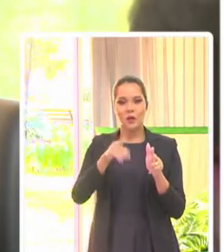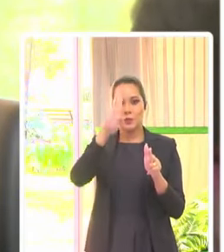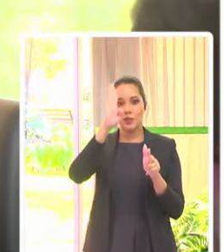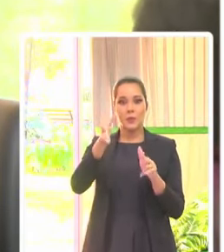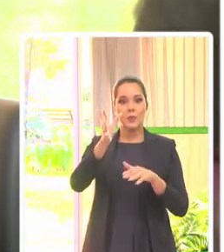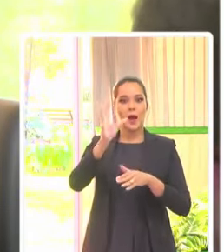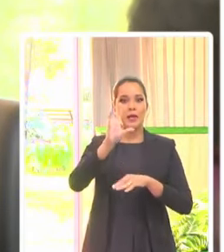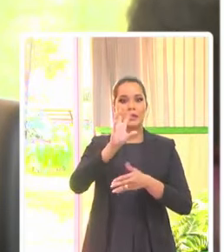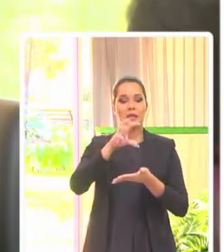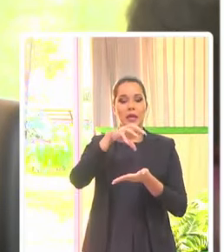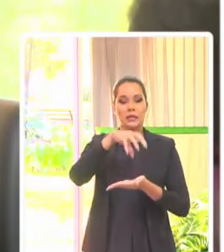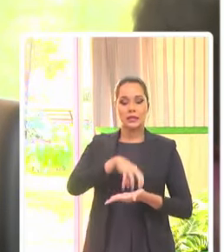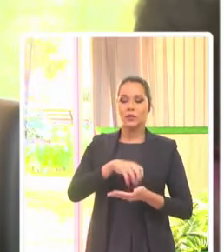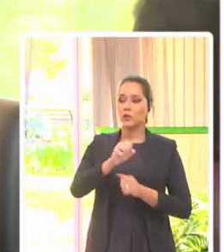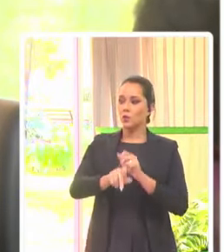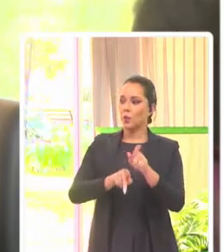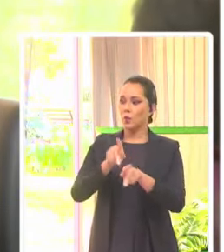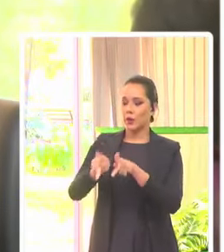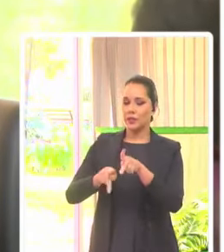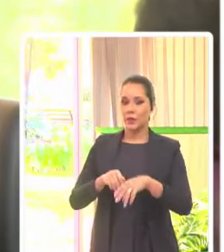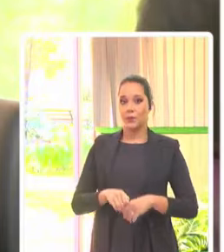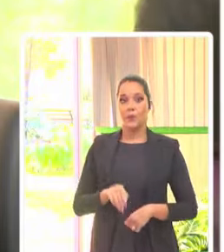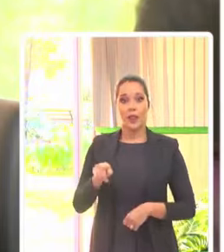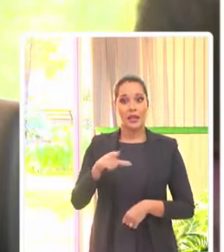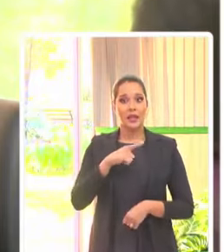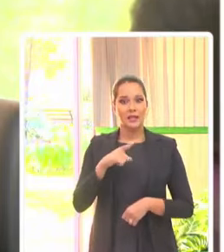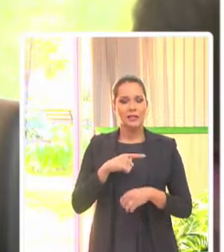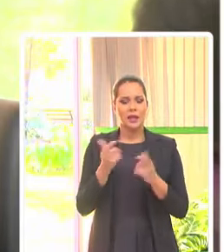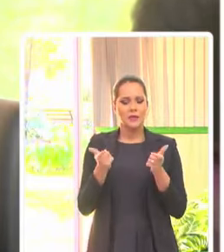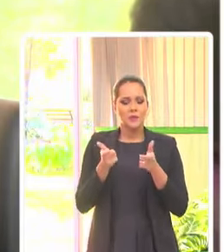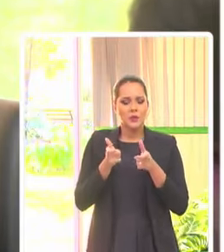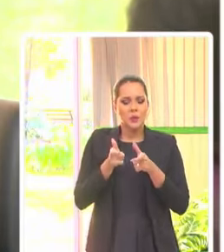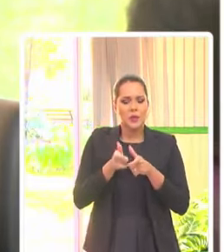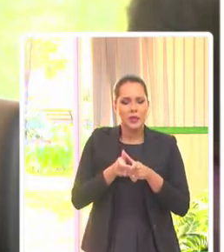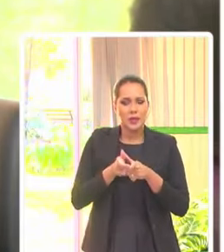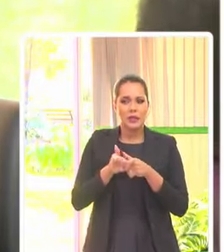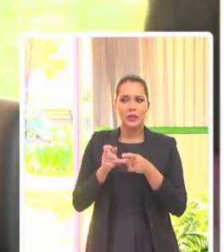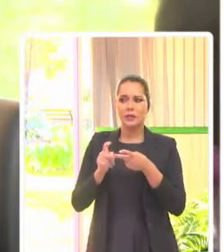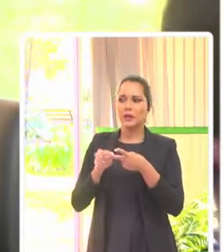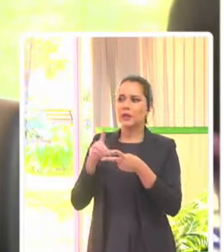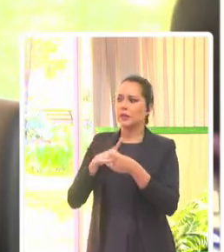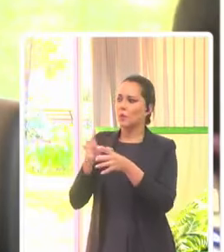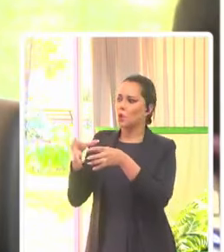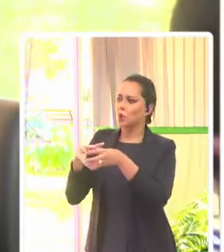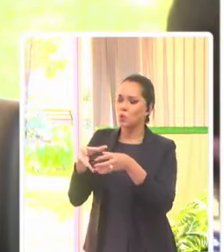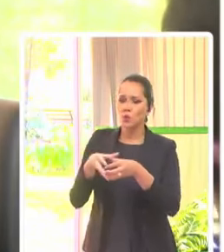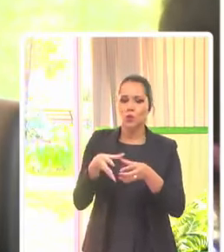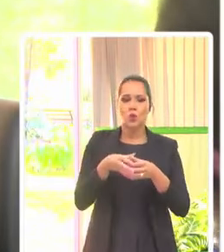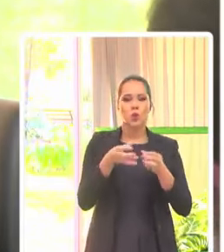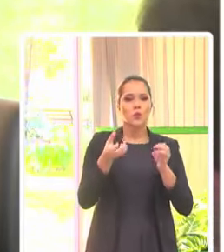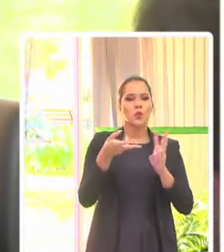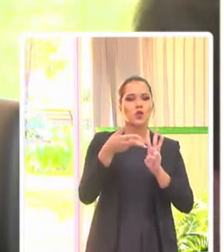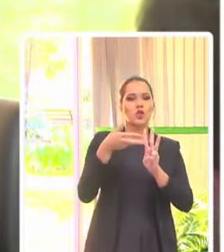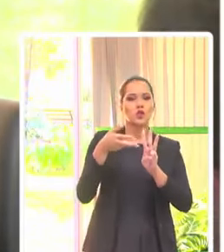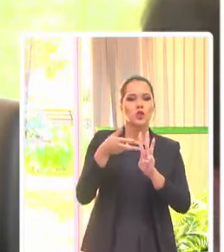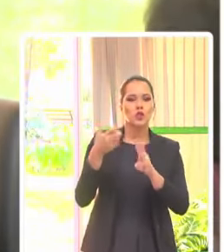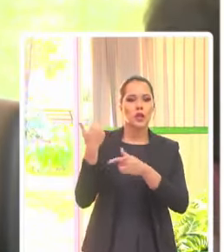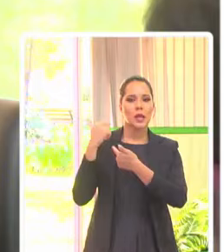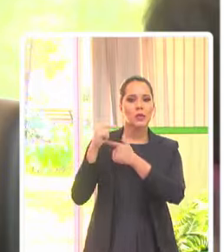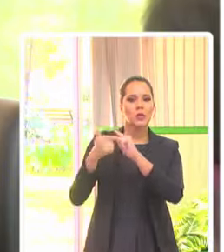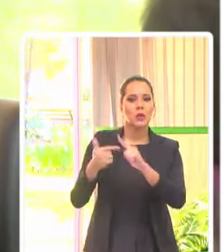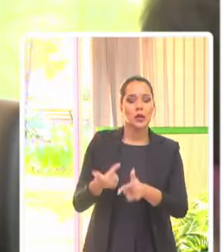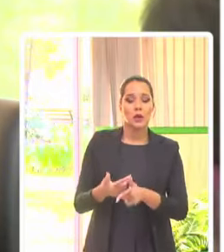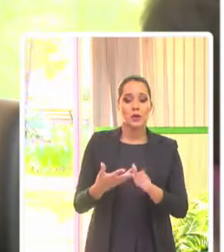And they have a lot of minorities there, a lot of tribal with their own tribal groups with their own distinct cultural